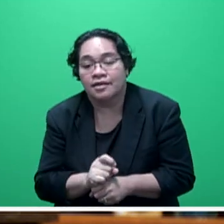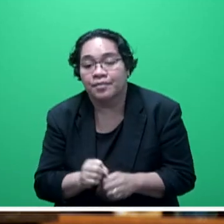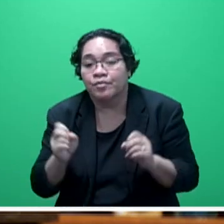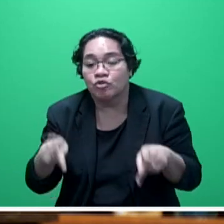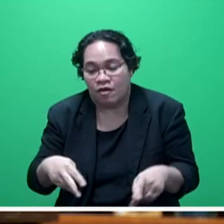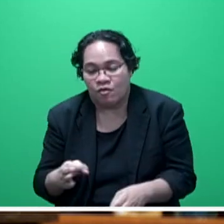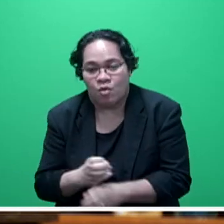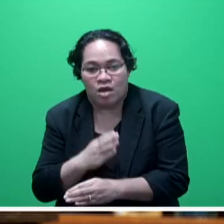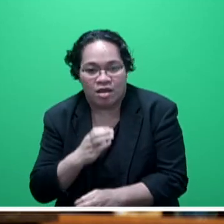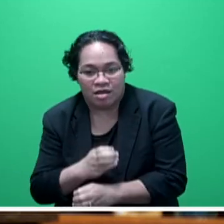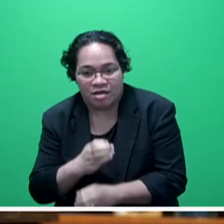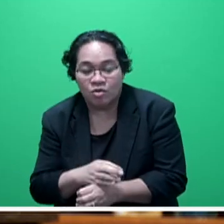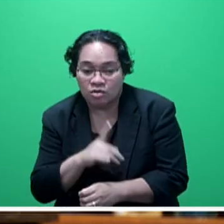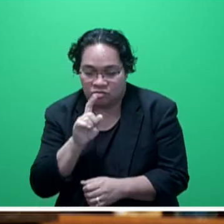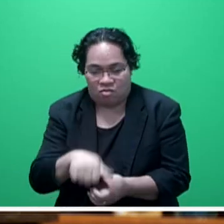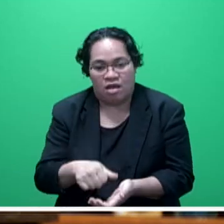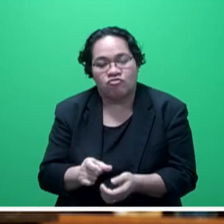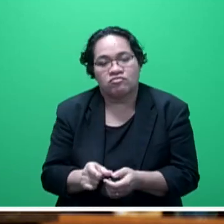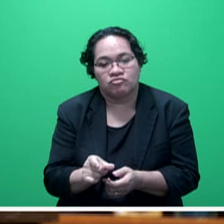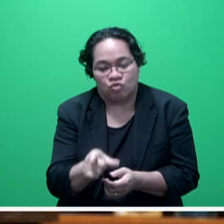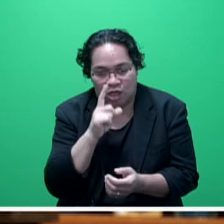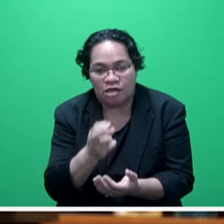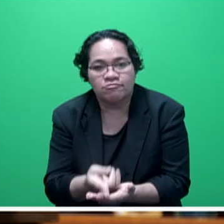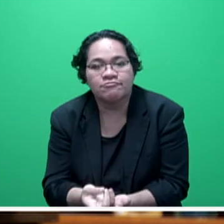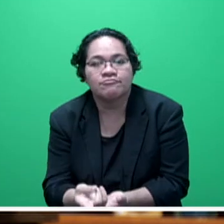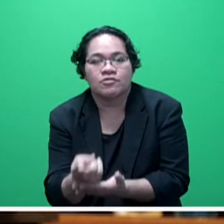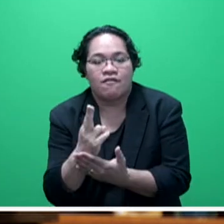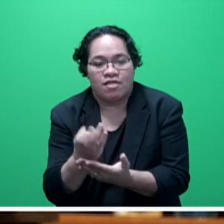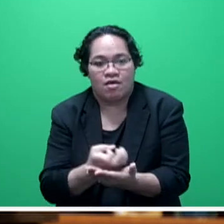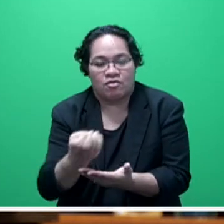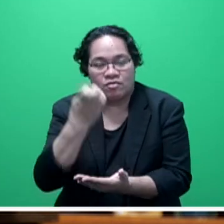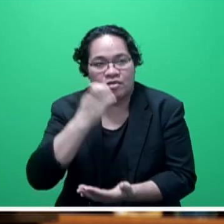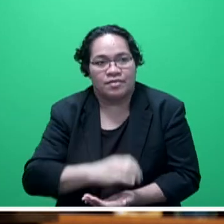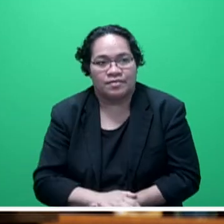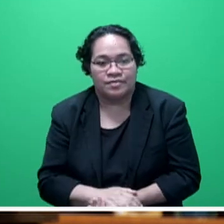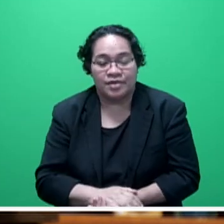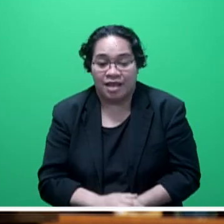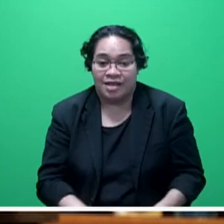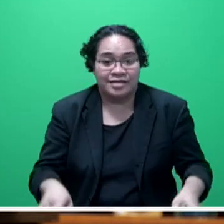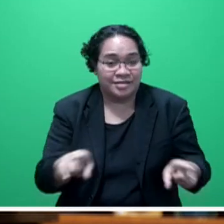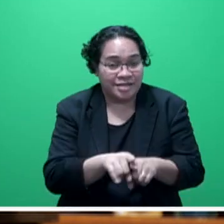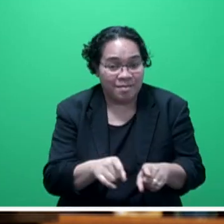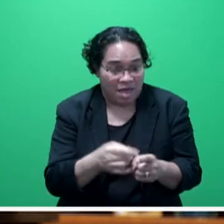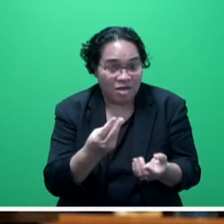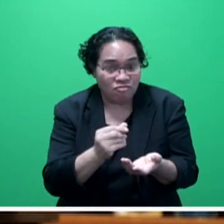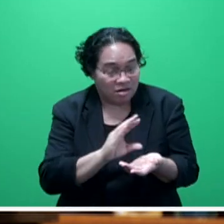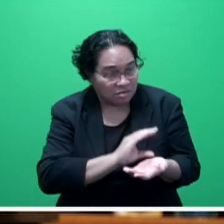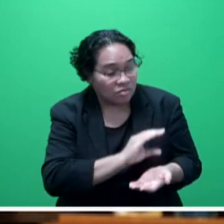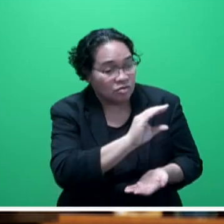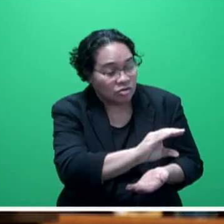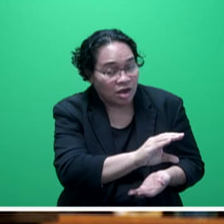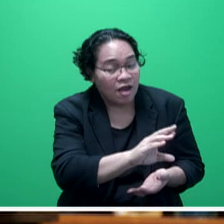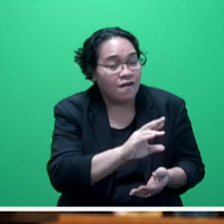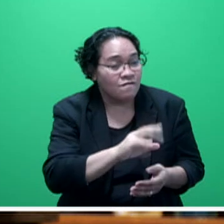Fiji, which is the path of recovery. Similarly, increase of grants on housing for investment and reduction